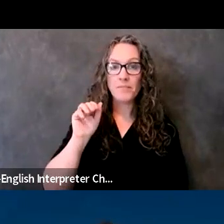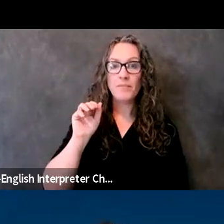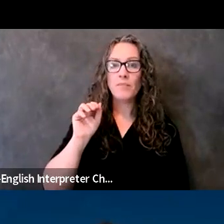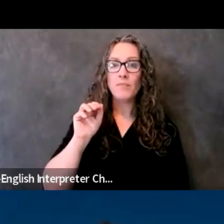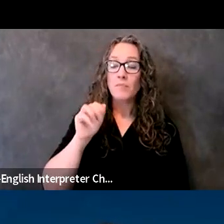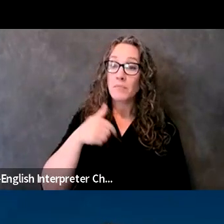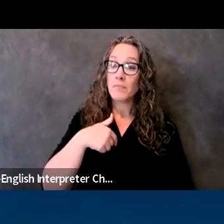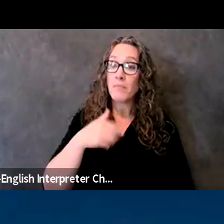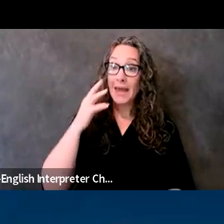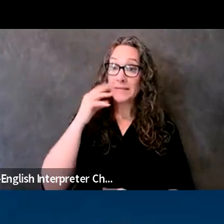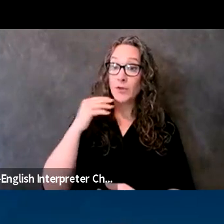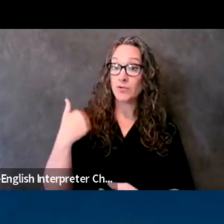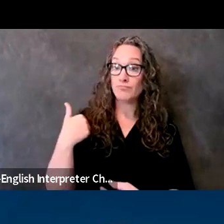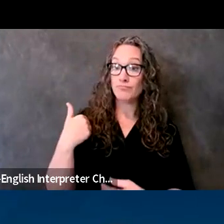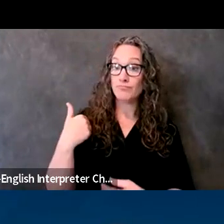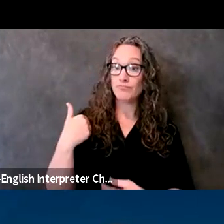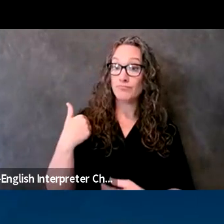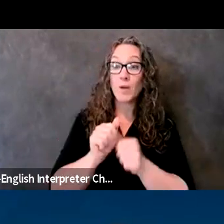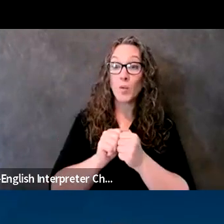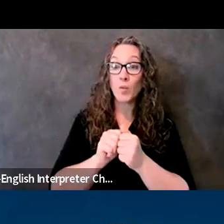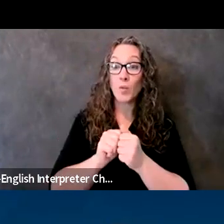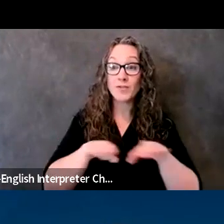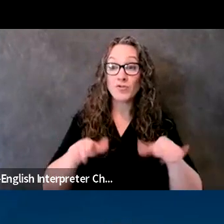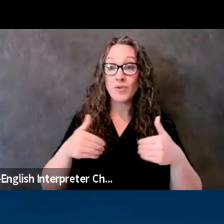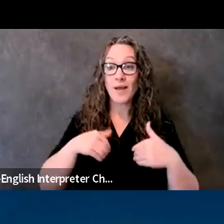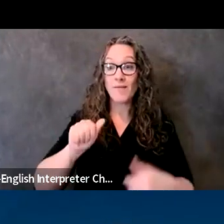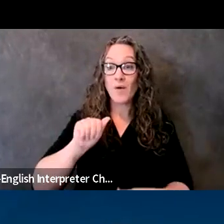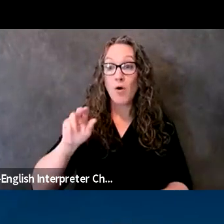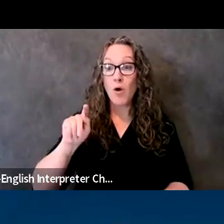autism or another type of sensory need,